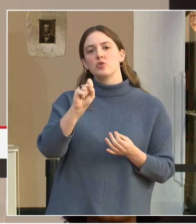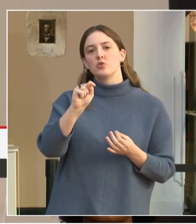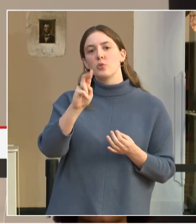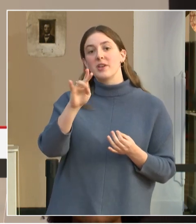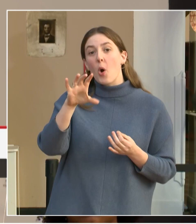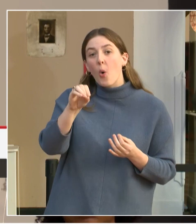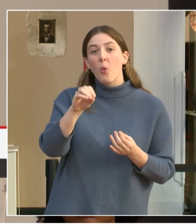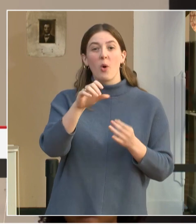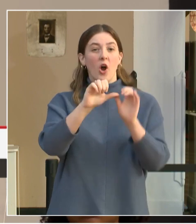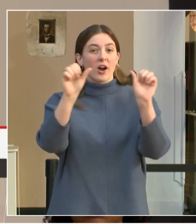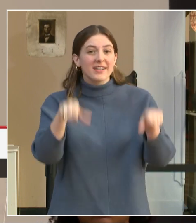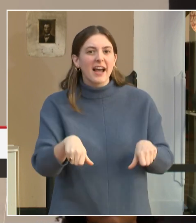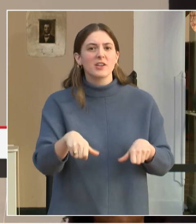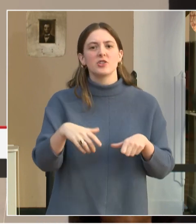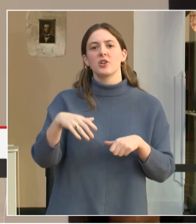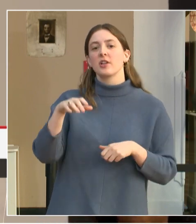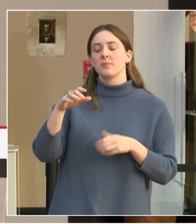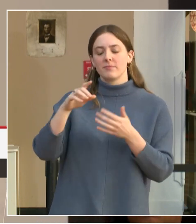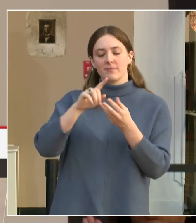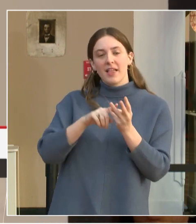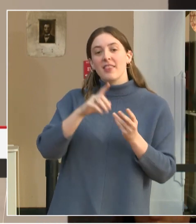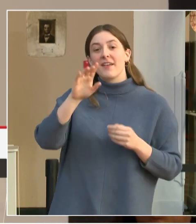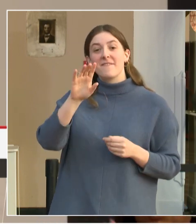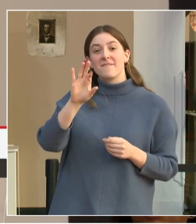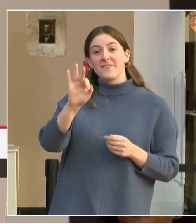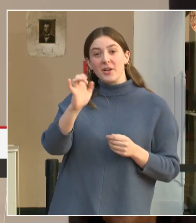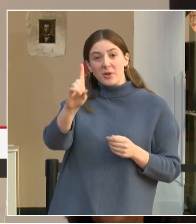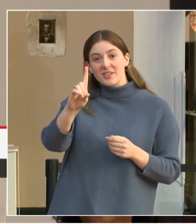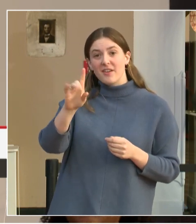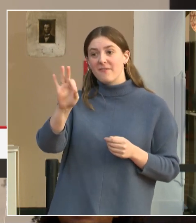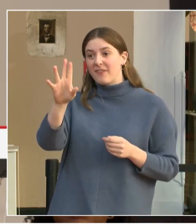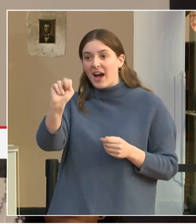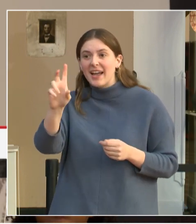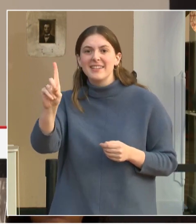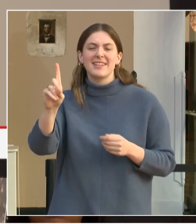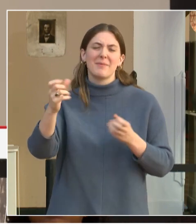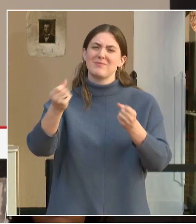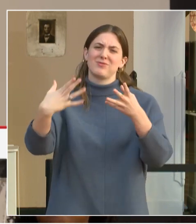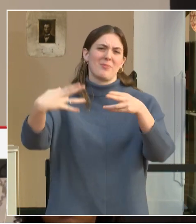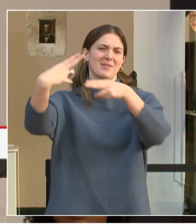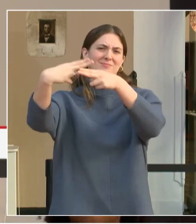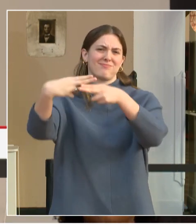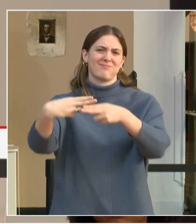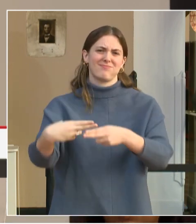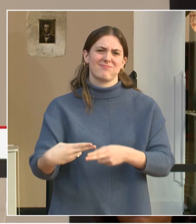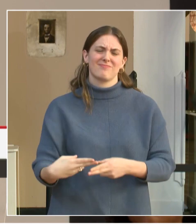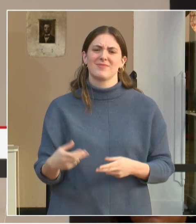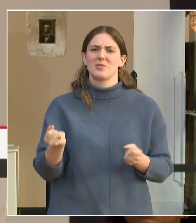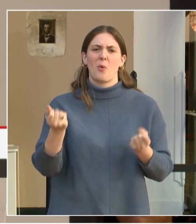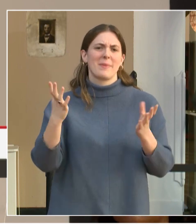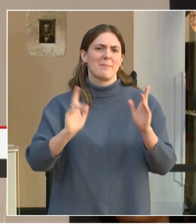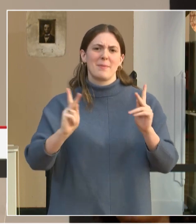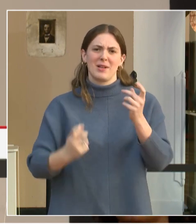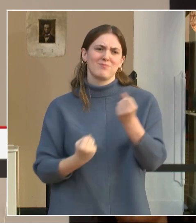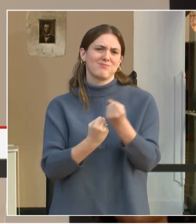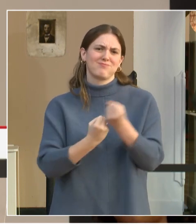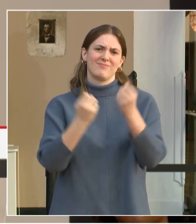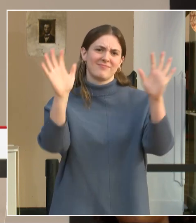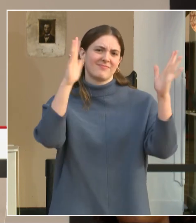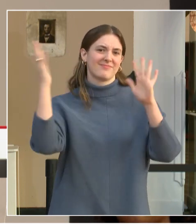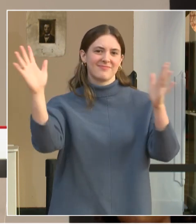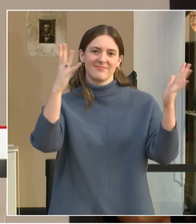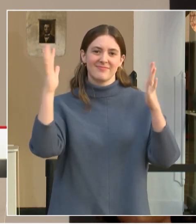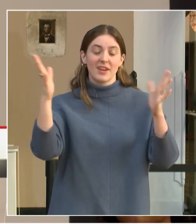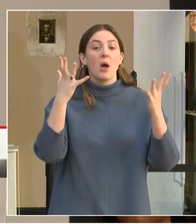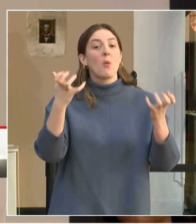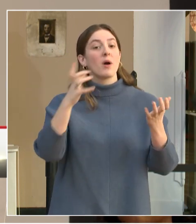and so many others. Please give one more round of applause for all these amazing supporters. And I also want to recognize the Board